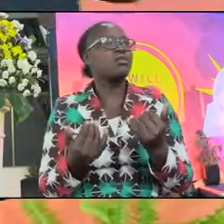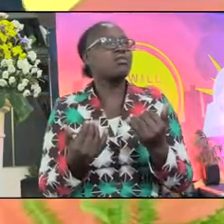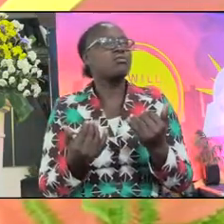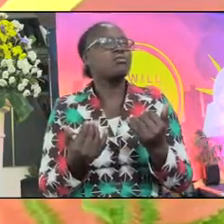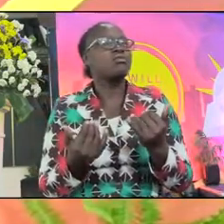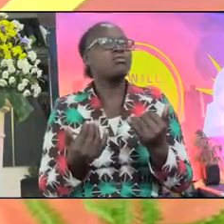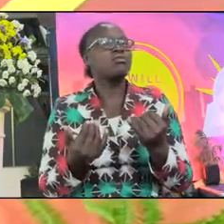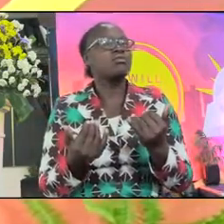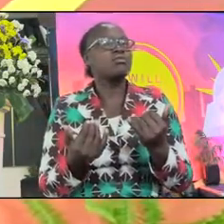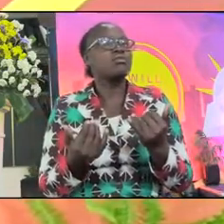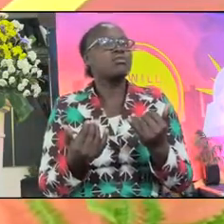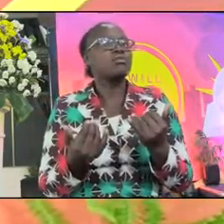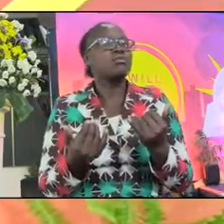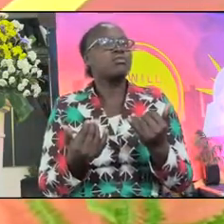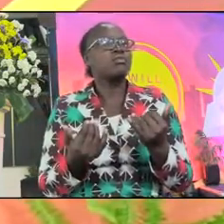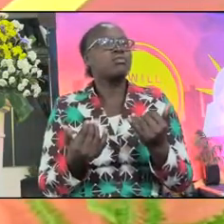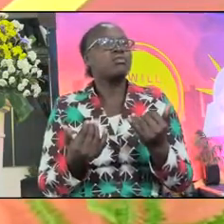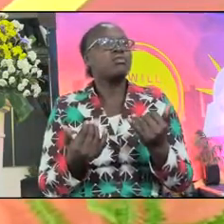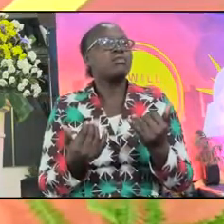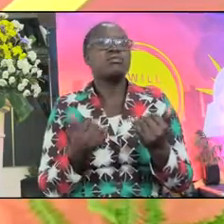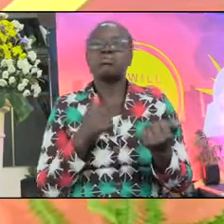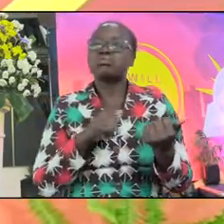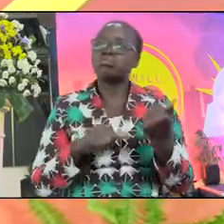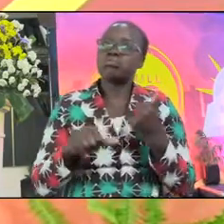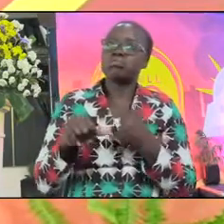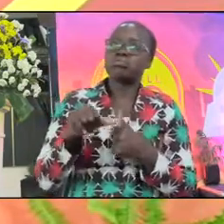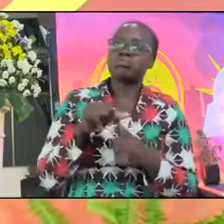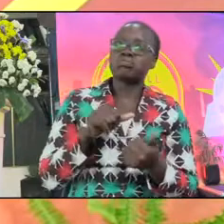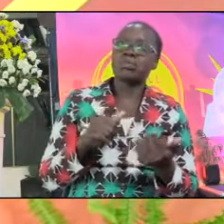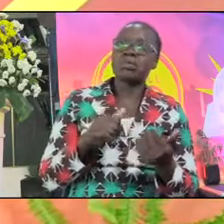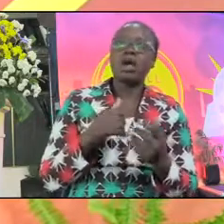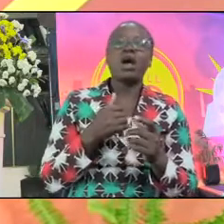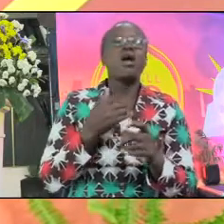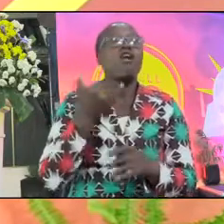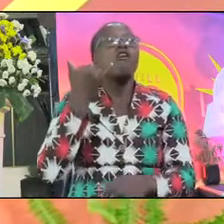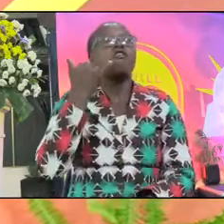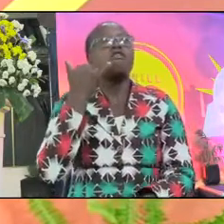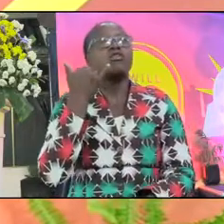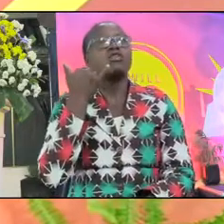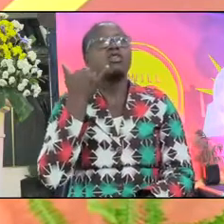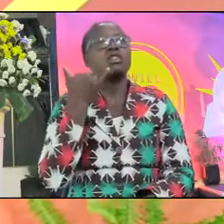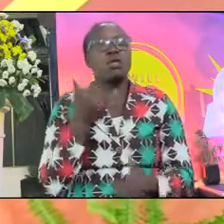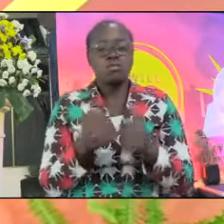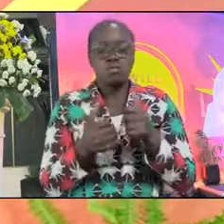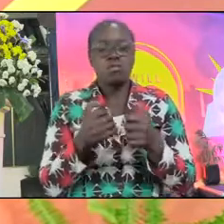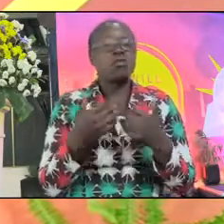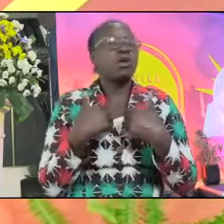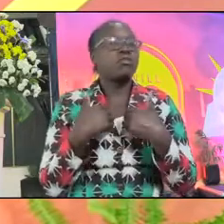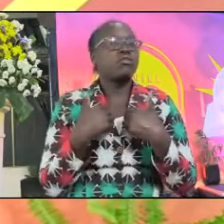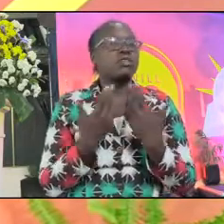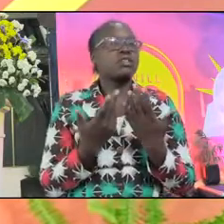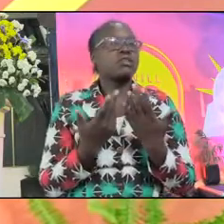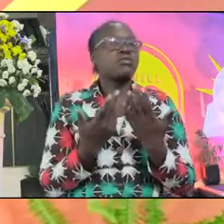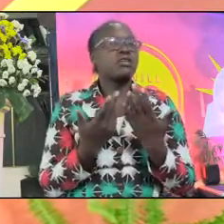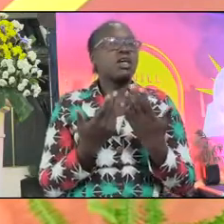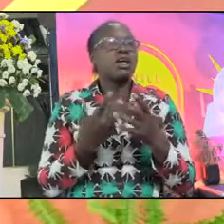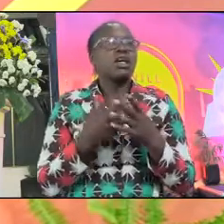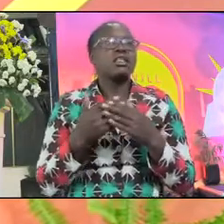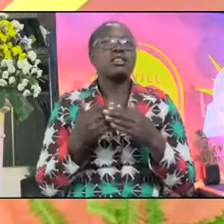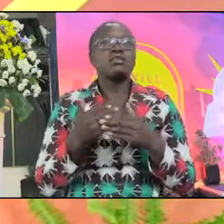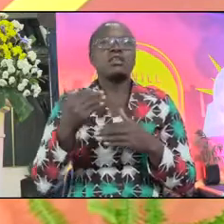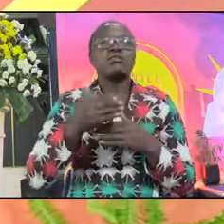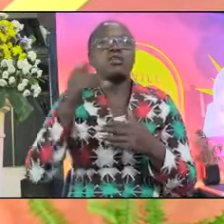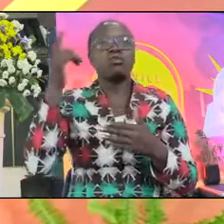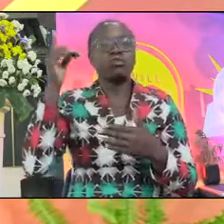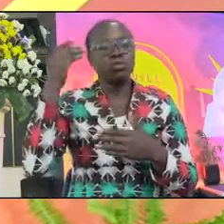then. Cell phones are the in thing now. And maybe if after we are dead and gone,